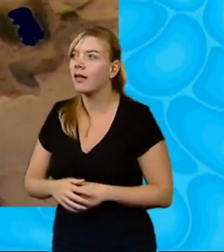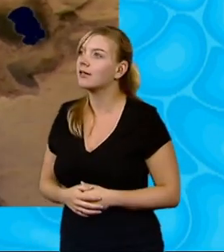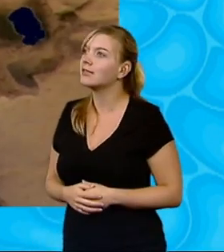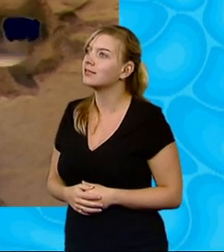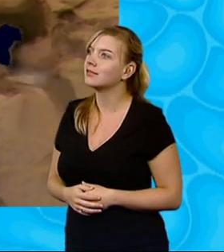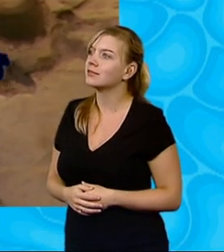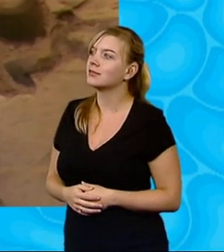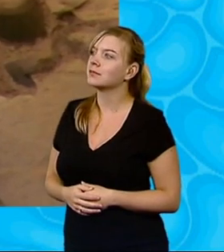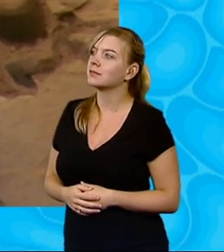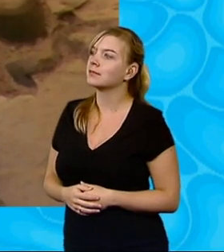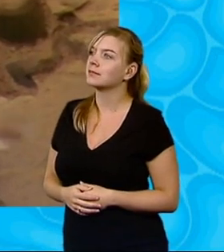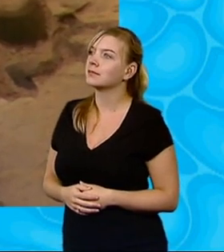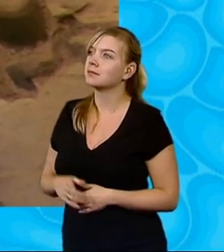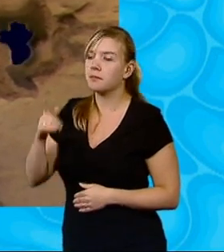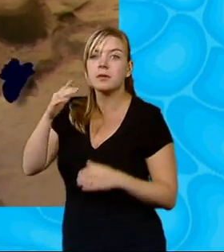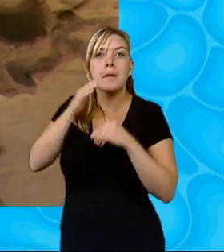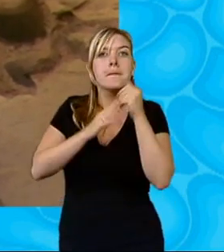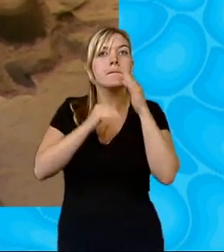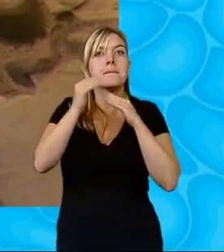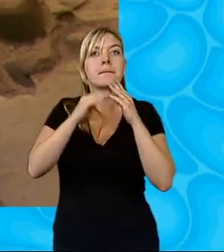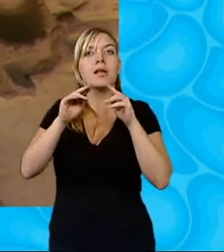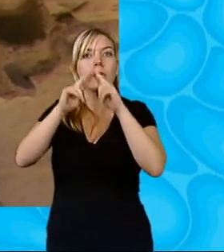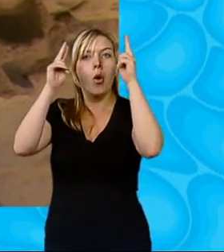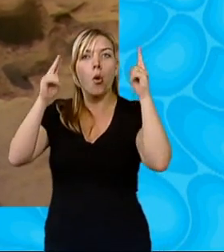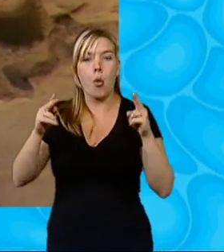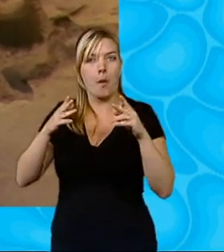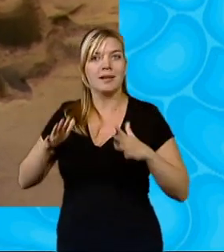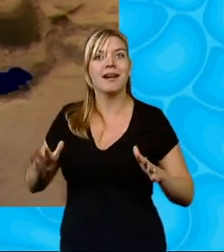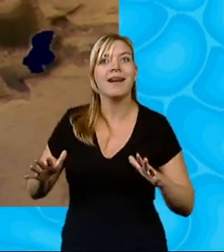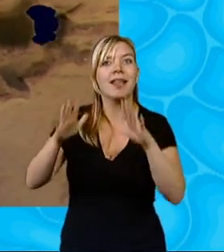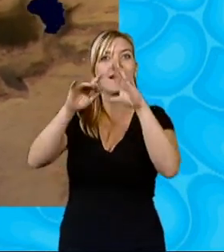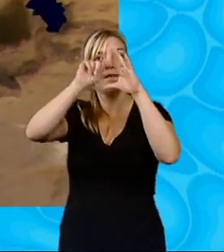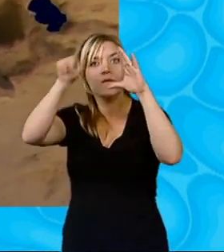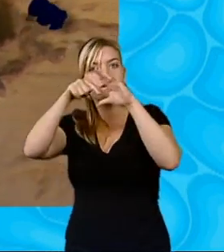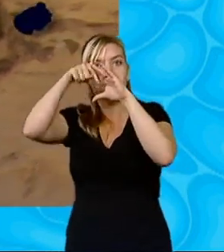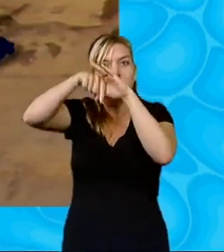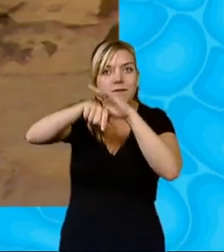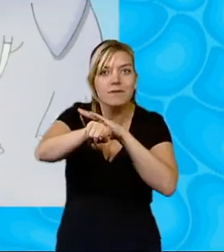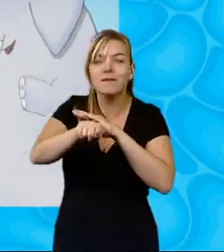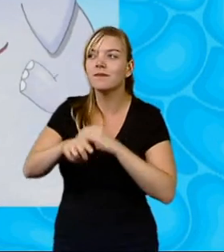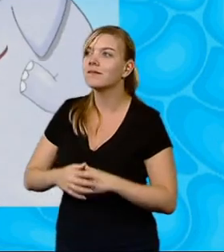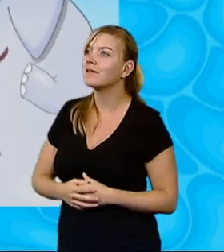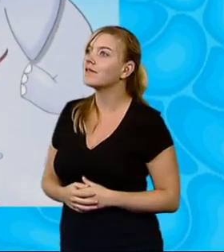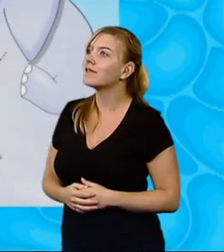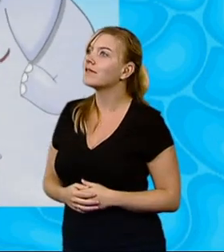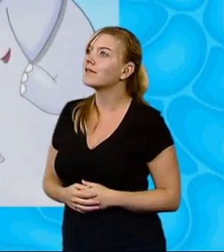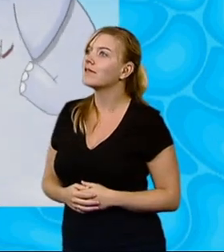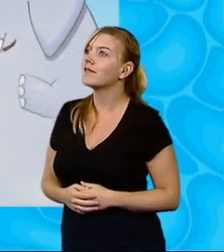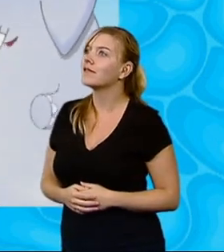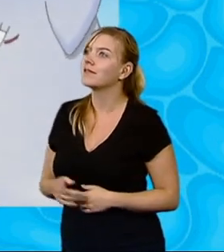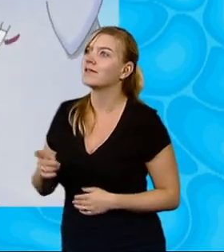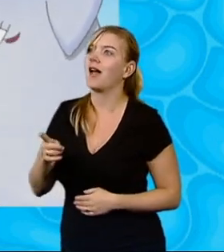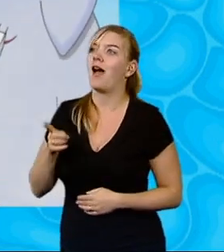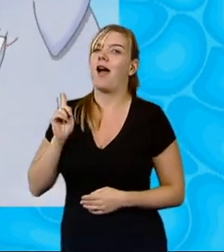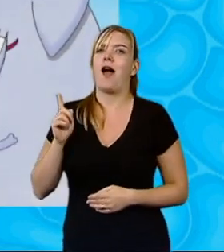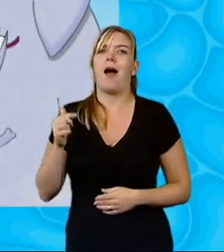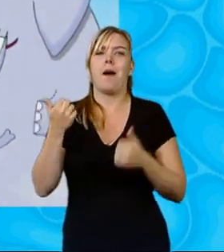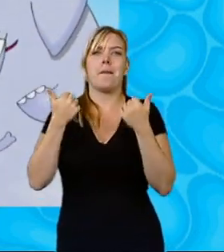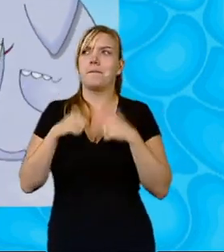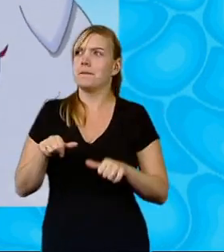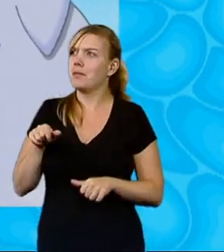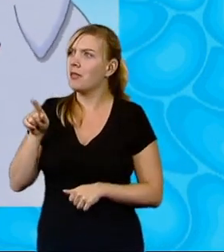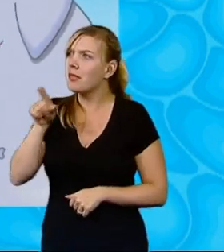swallows, and they build their homes high up on cliffs, out of mud. I think our new friends are trying to tell us